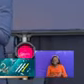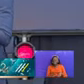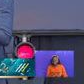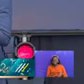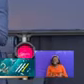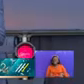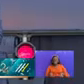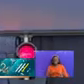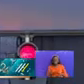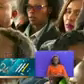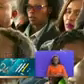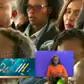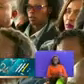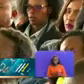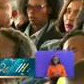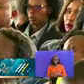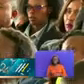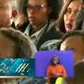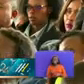power it's a